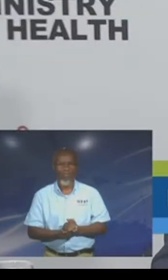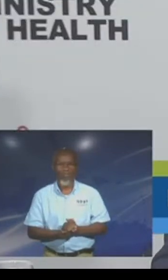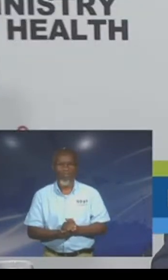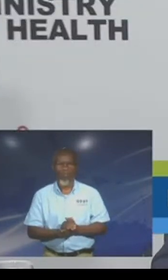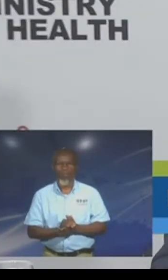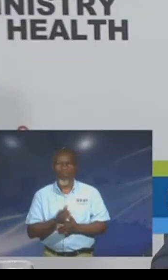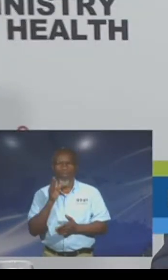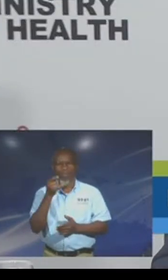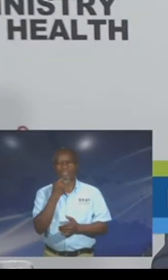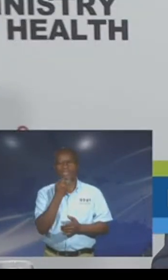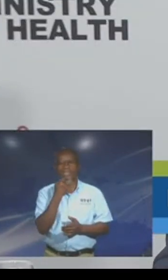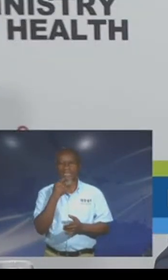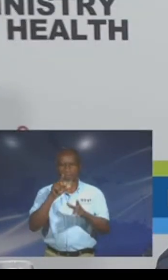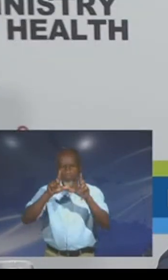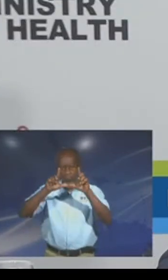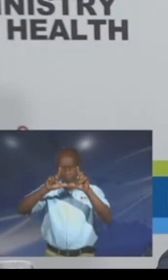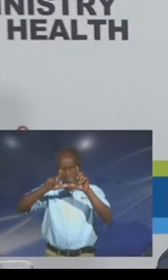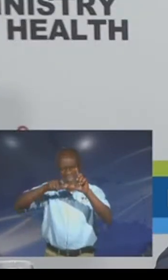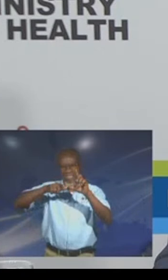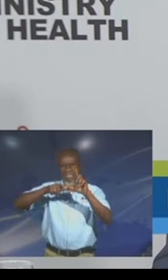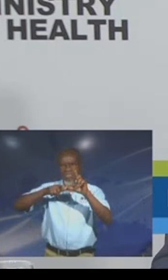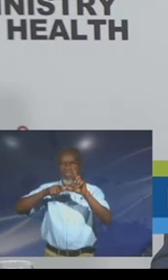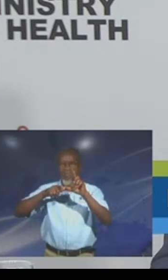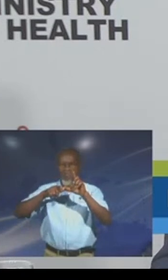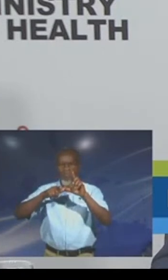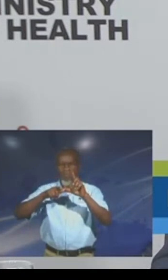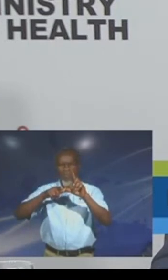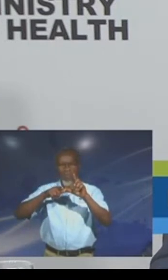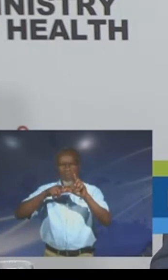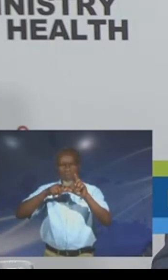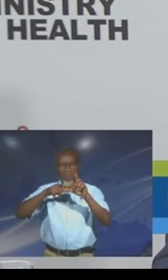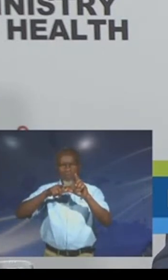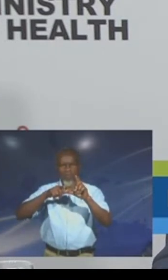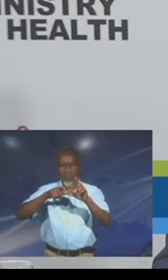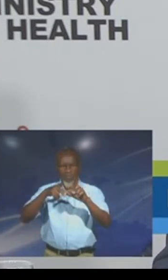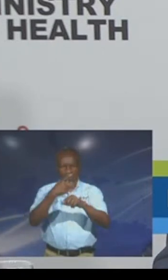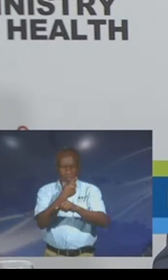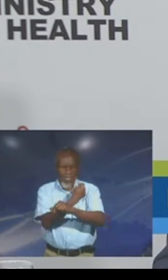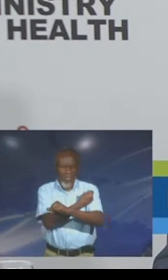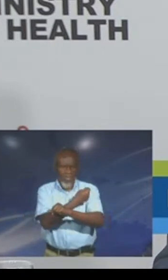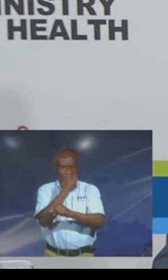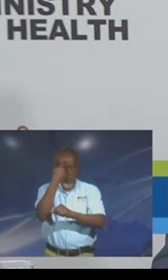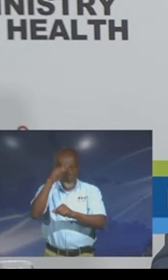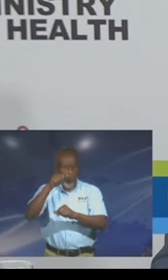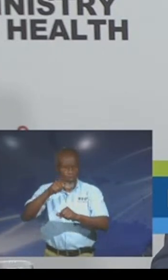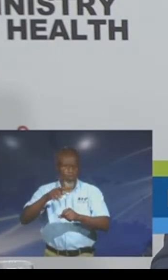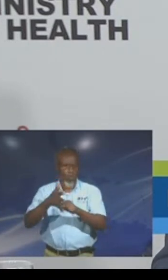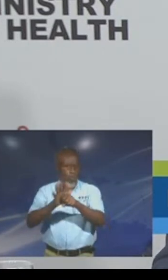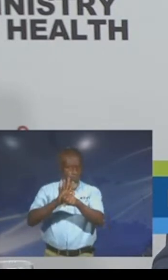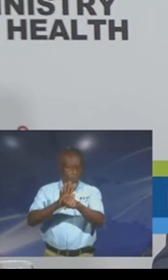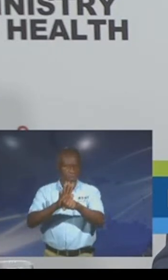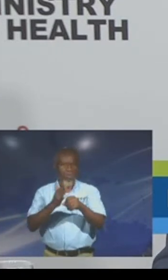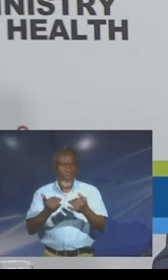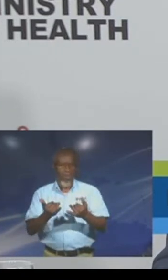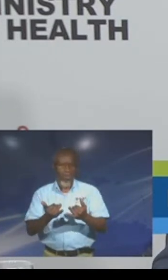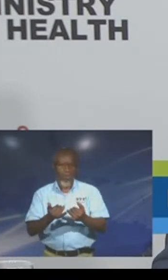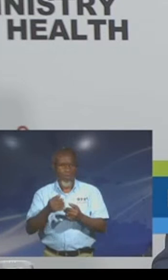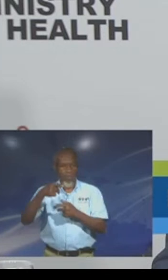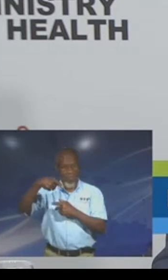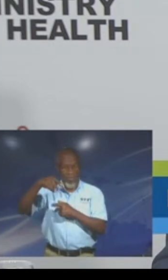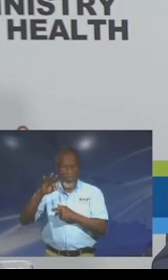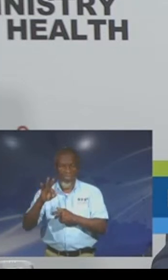our we have three brands of vaccines in the country for COVID-19. The